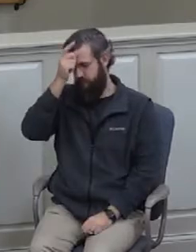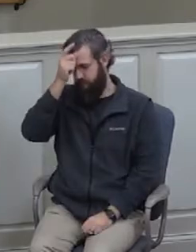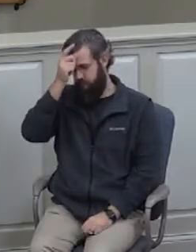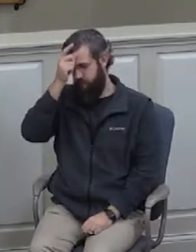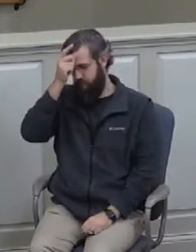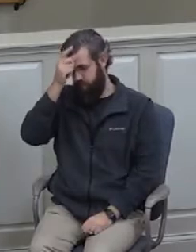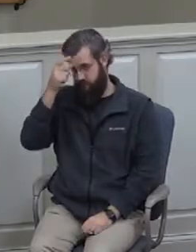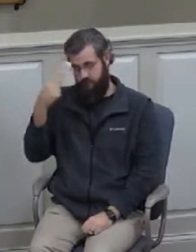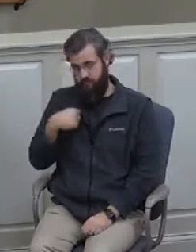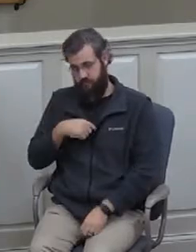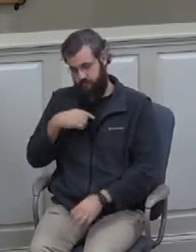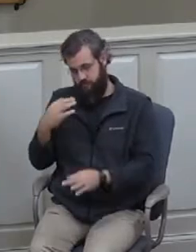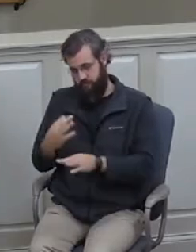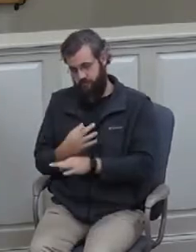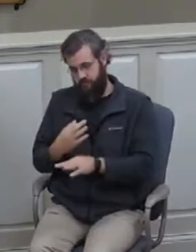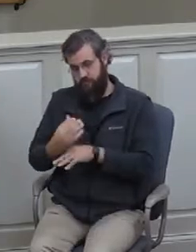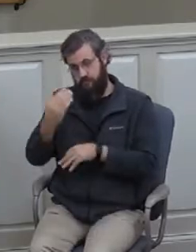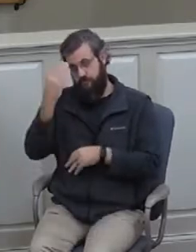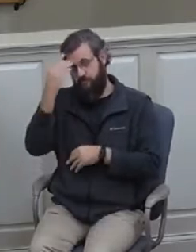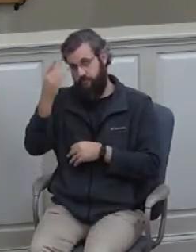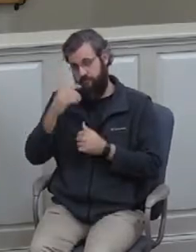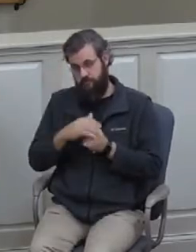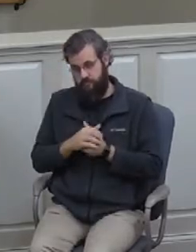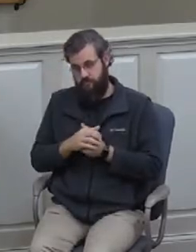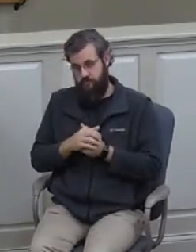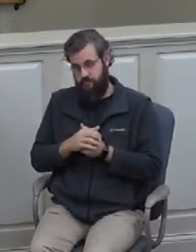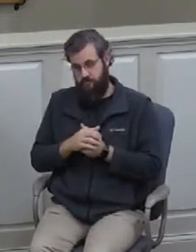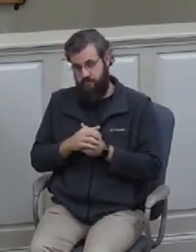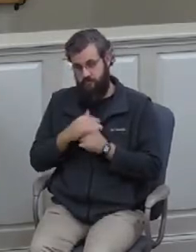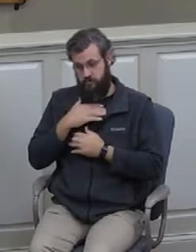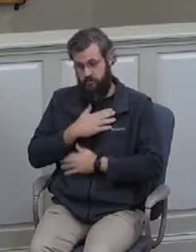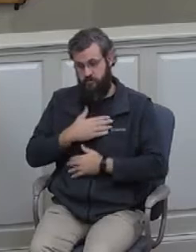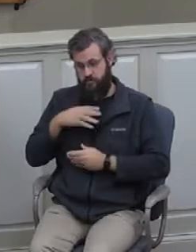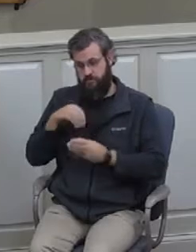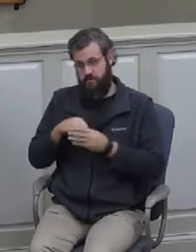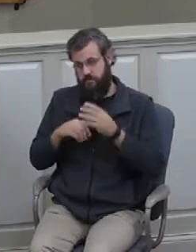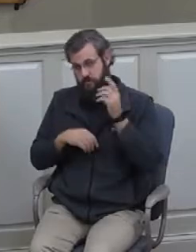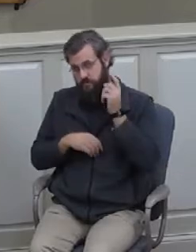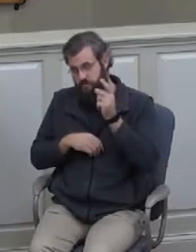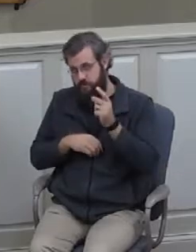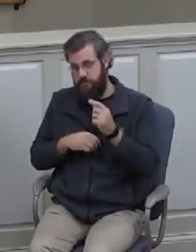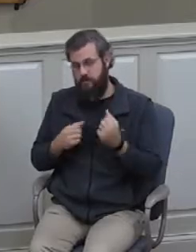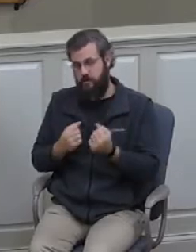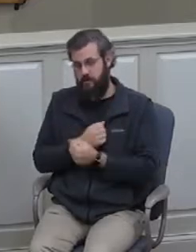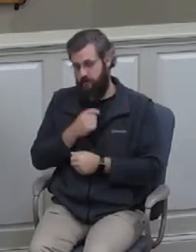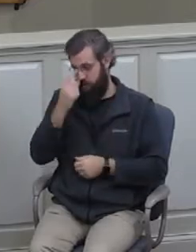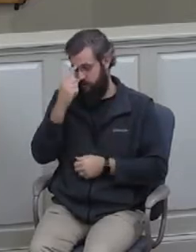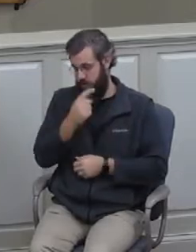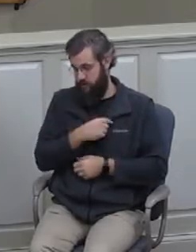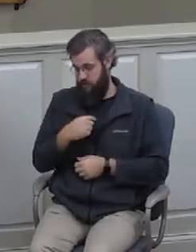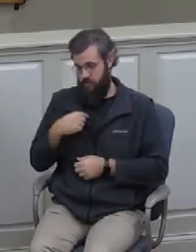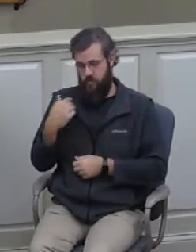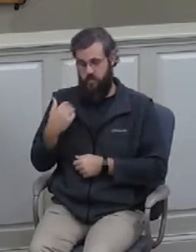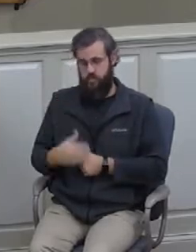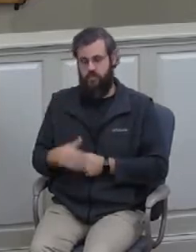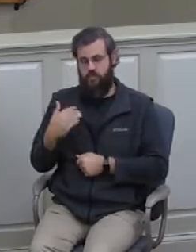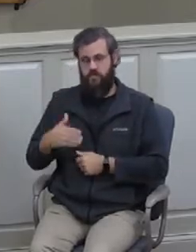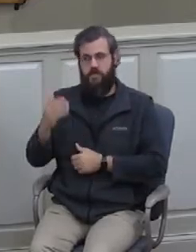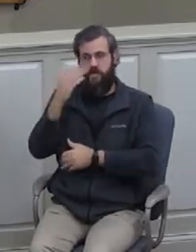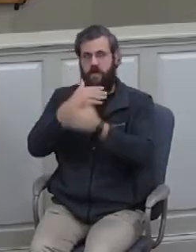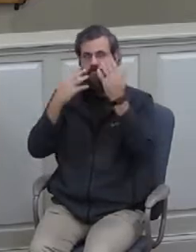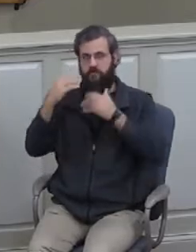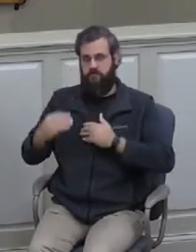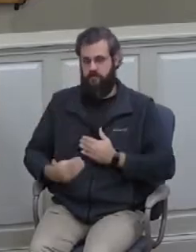in our thankfulness. True earthly joy resides in you. Your love for us, we find a heavenly harvest that strengthens our